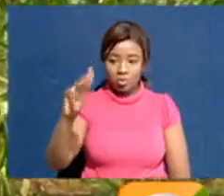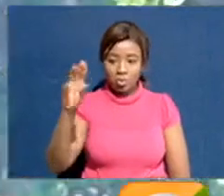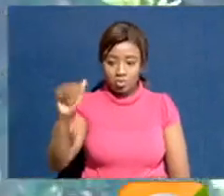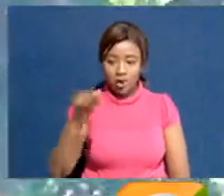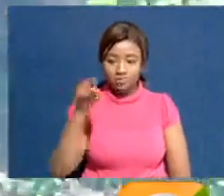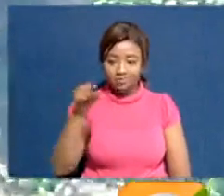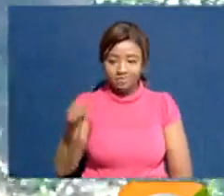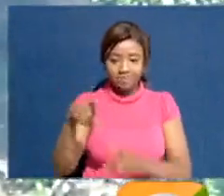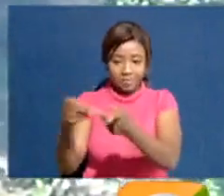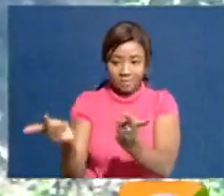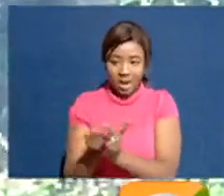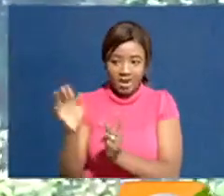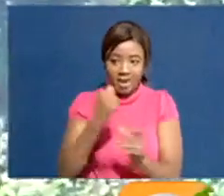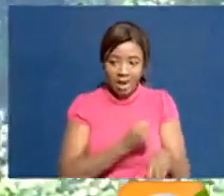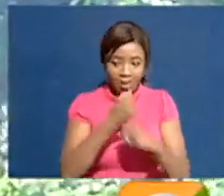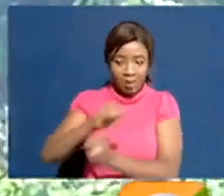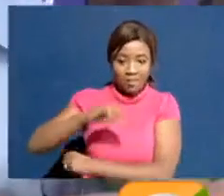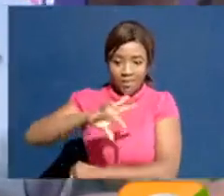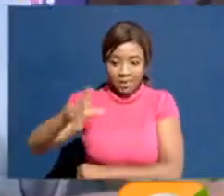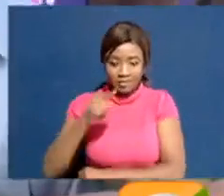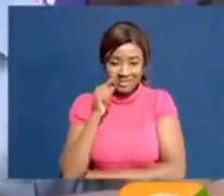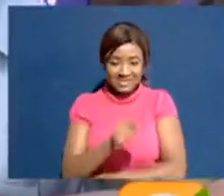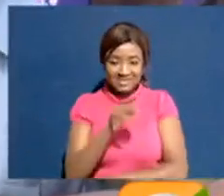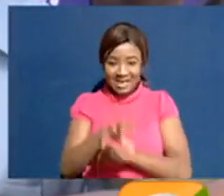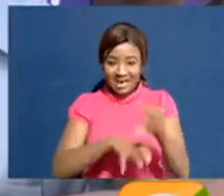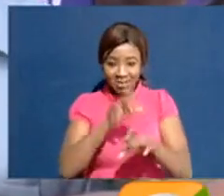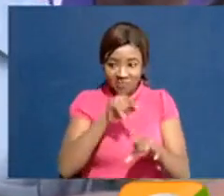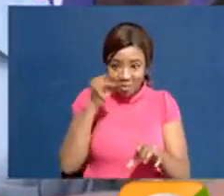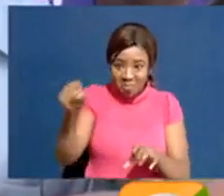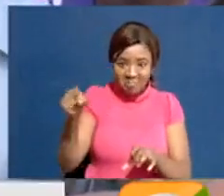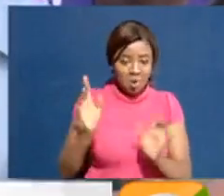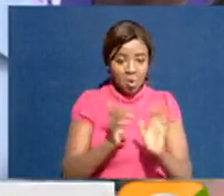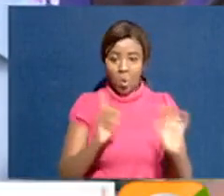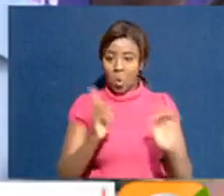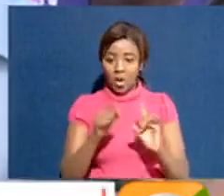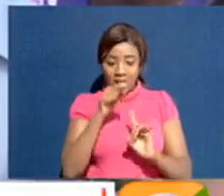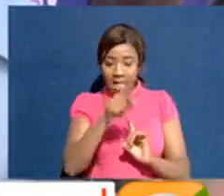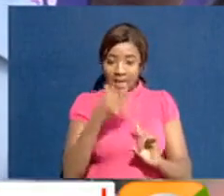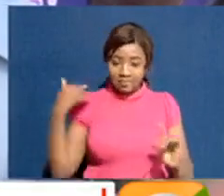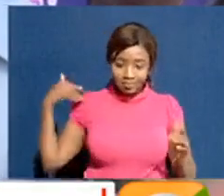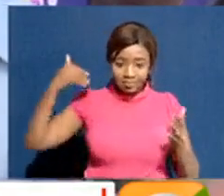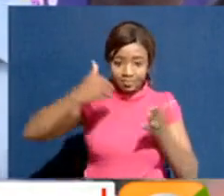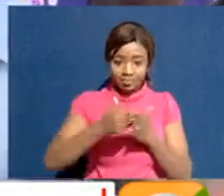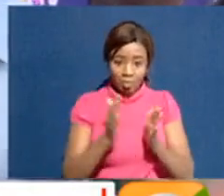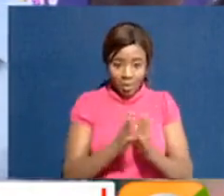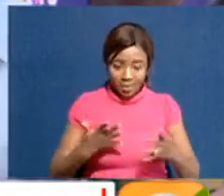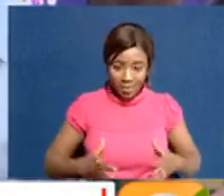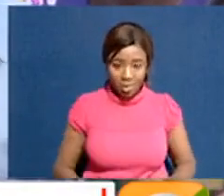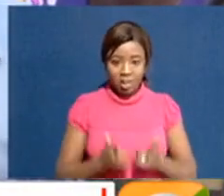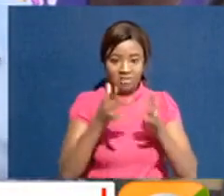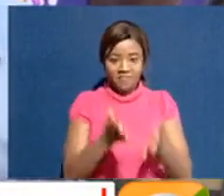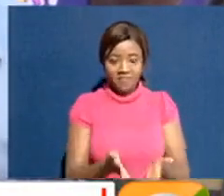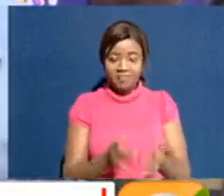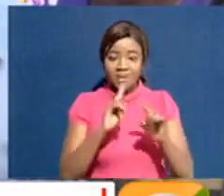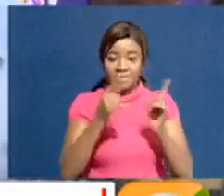Bay County. Maenye iko hapa. Sio wanyama yenye imetoka kwa park. They are with the people before. But